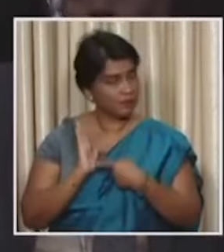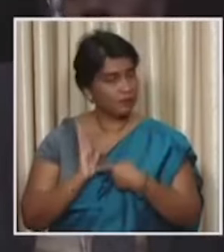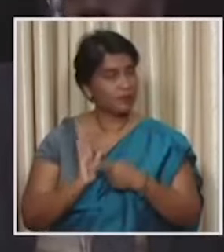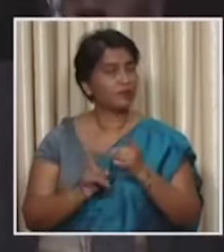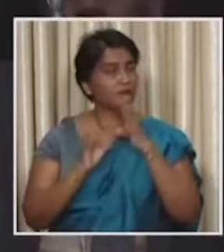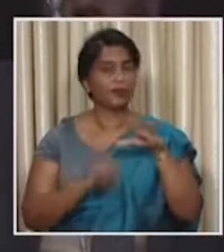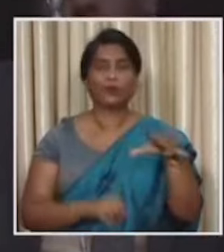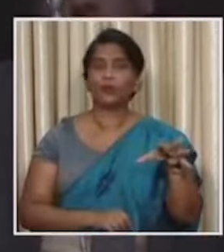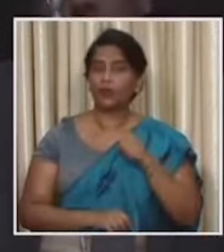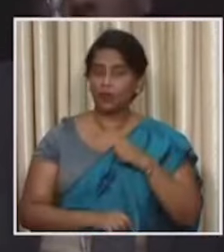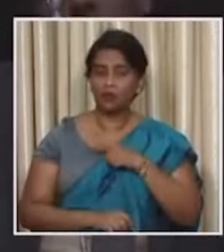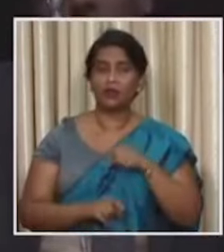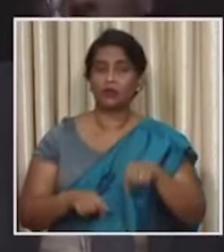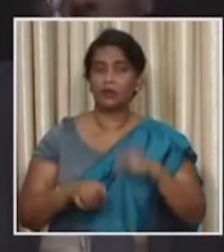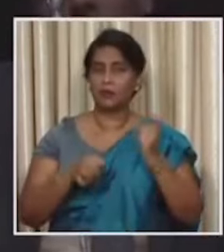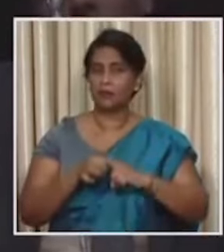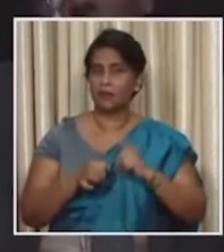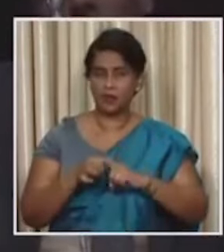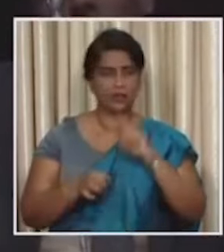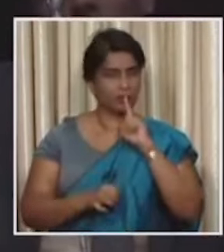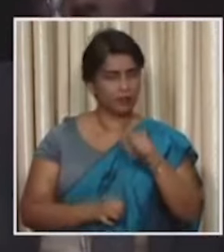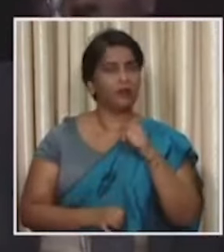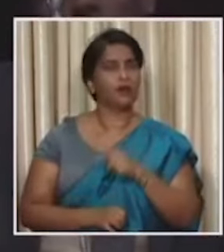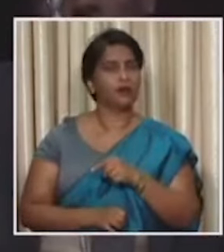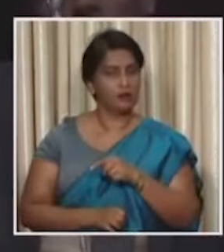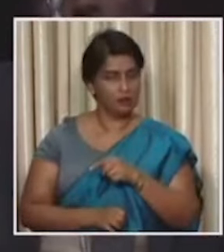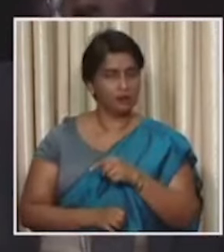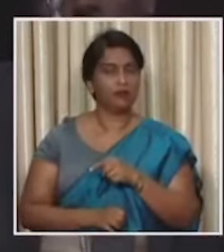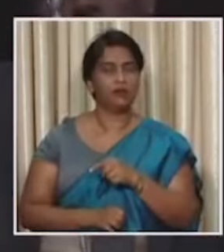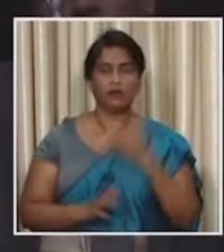to commemoration, I think it is completely unfair,